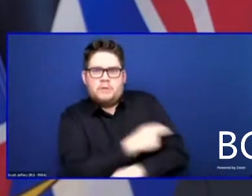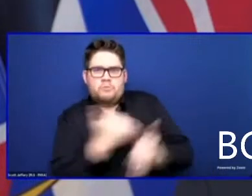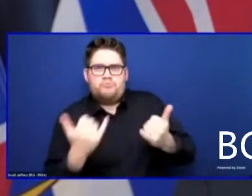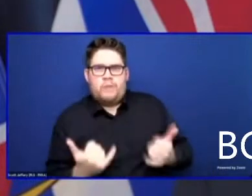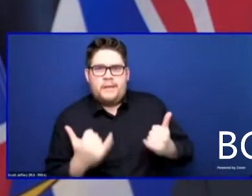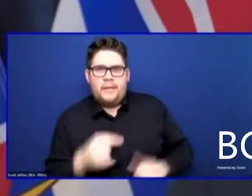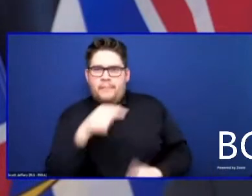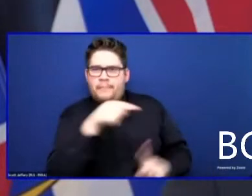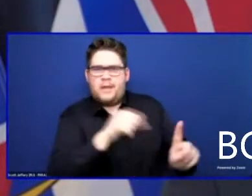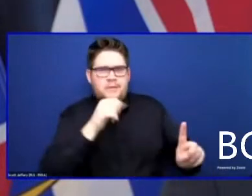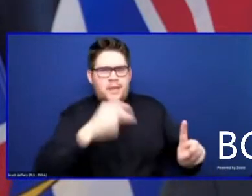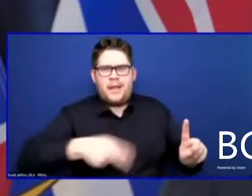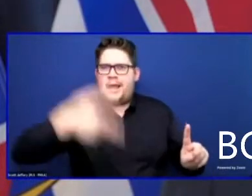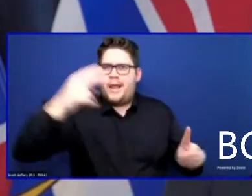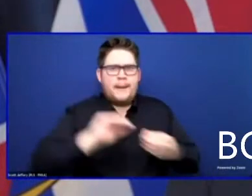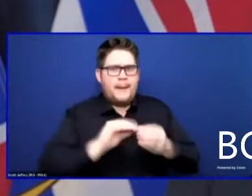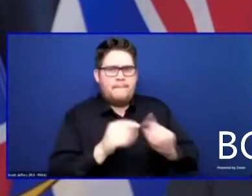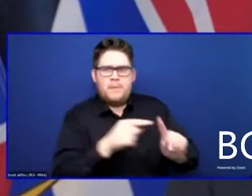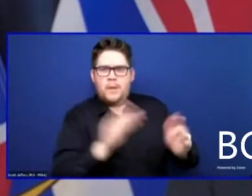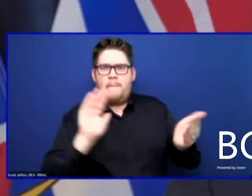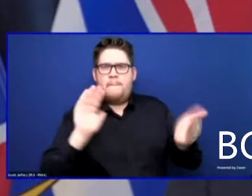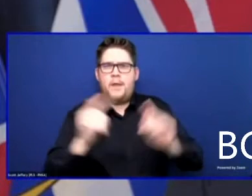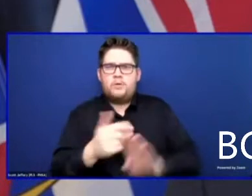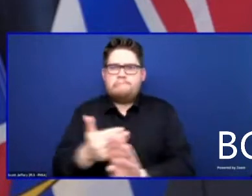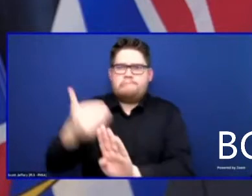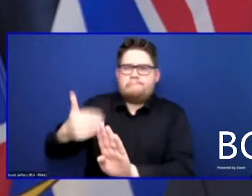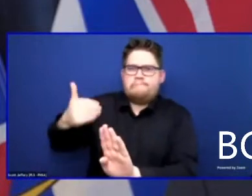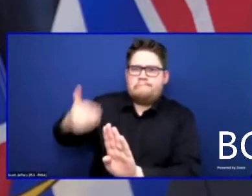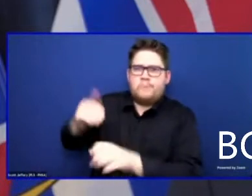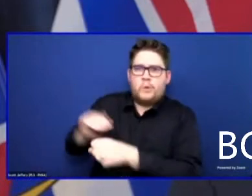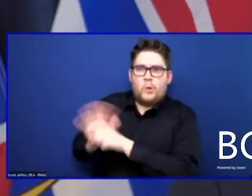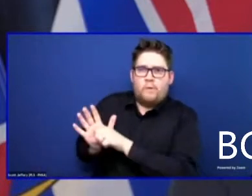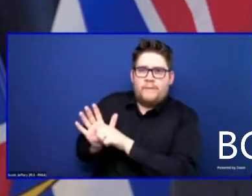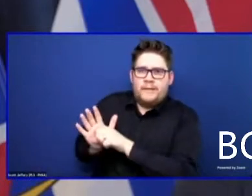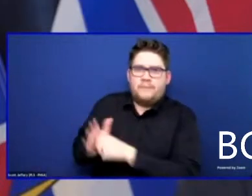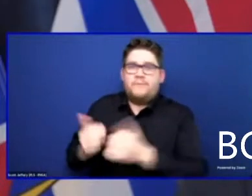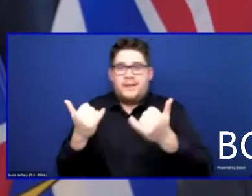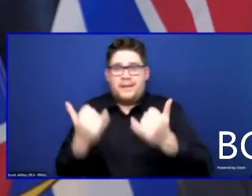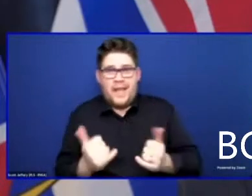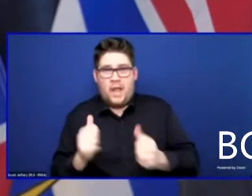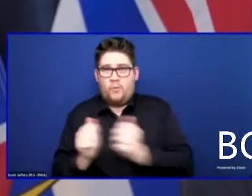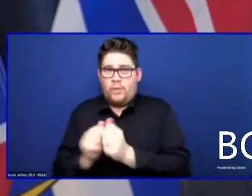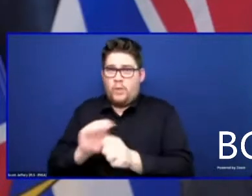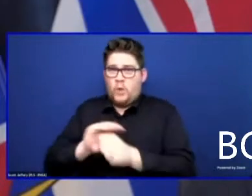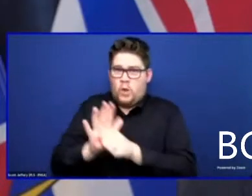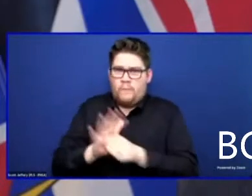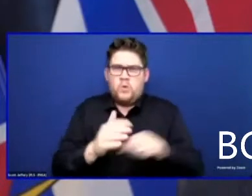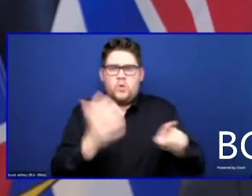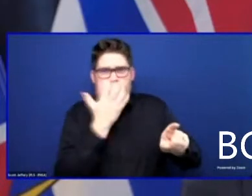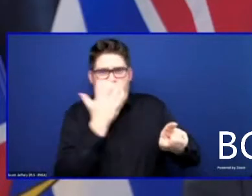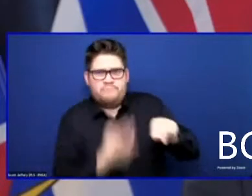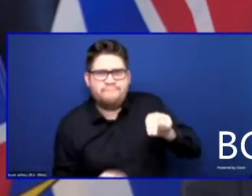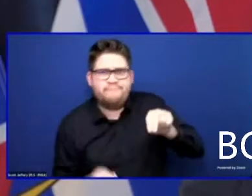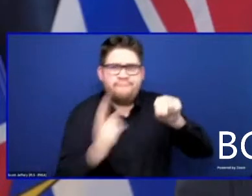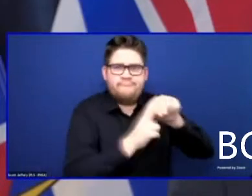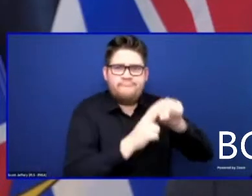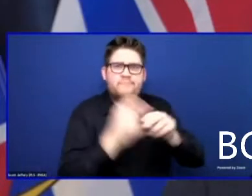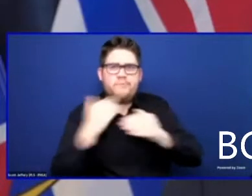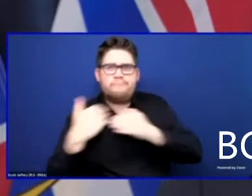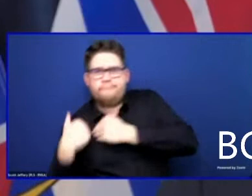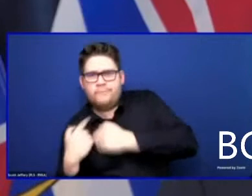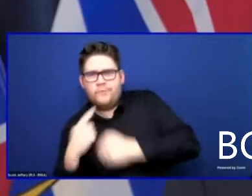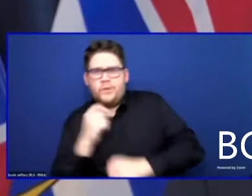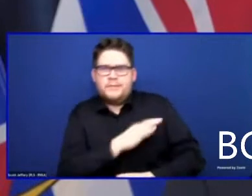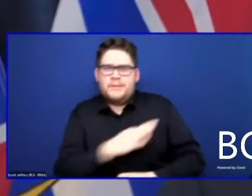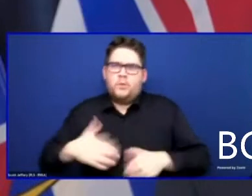pre-COVID times, but obviously with COVID-19, the pressure on our staff is considerable. I just want to note that more than 1 million people